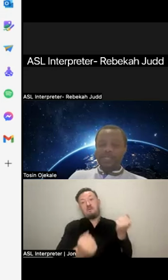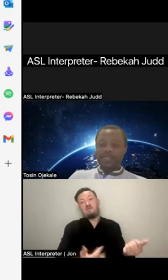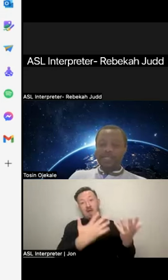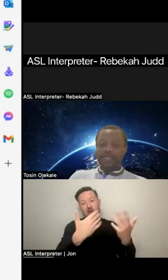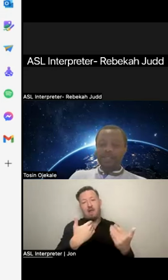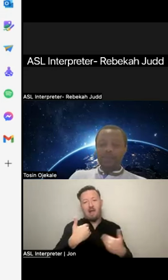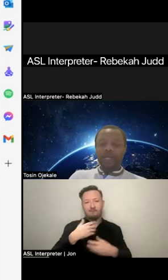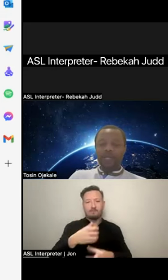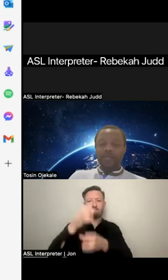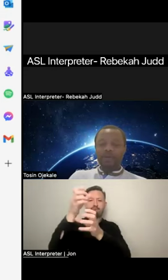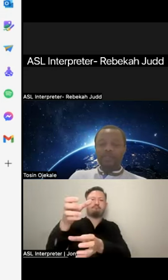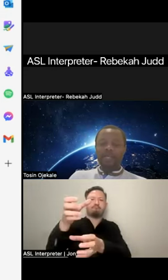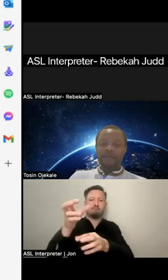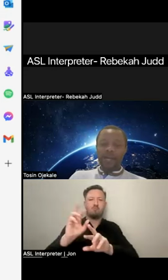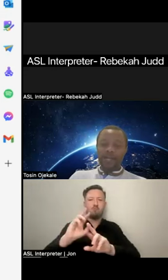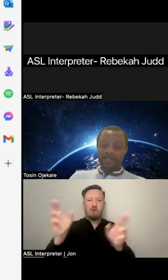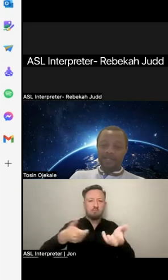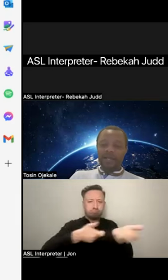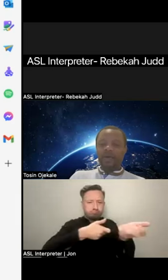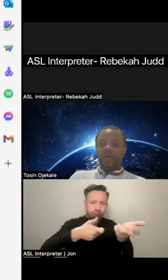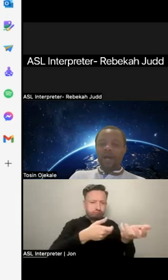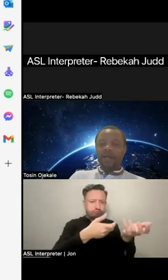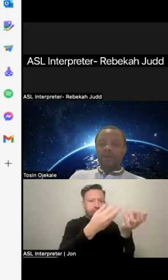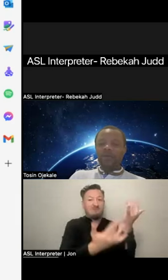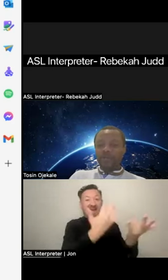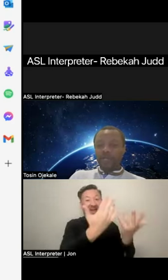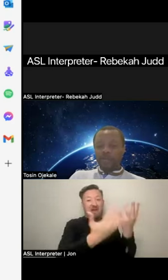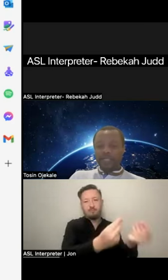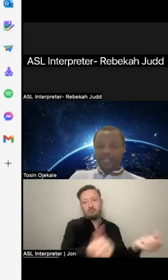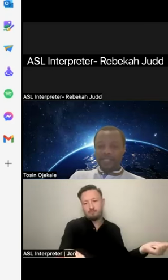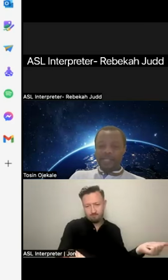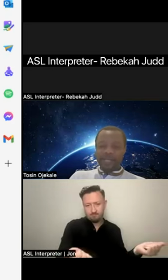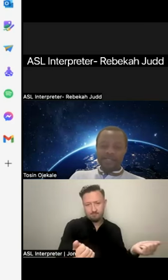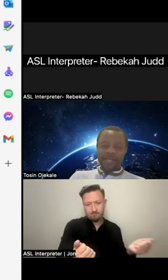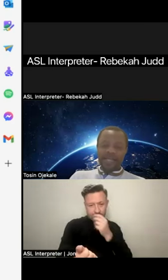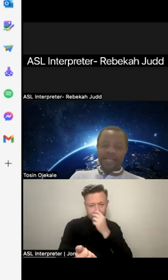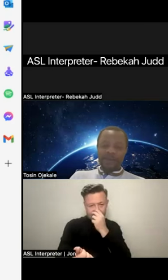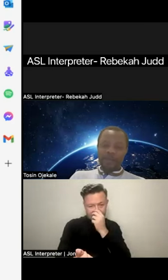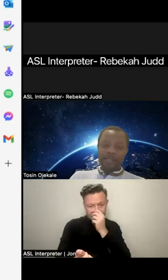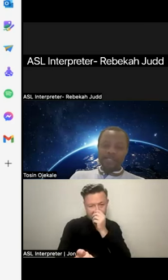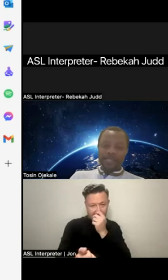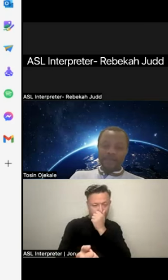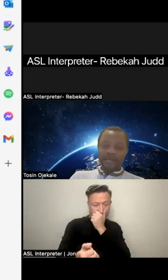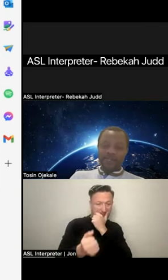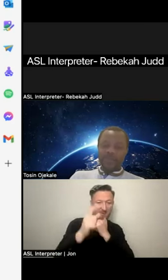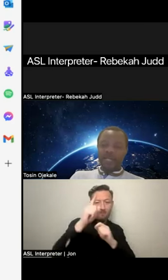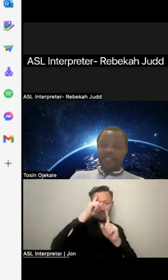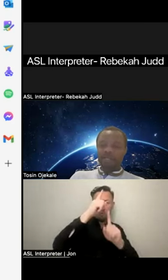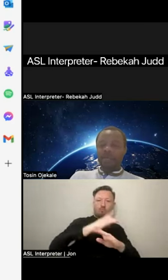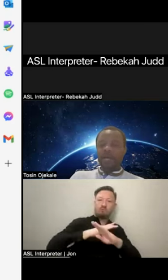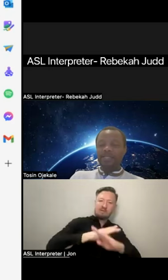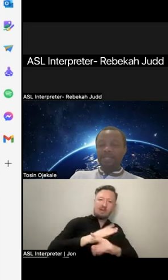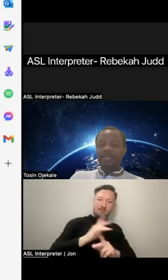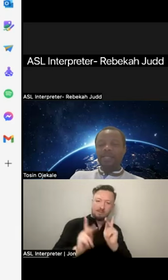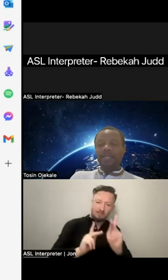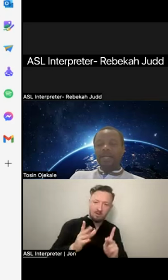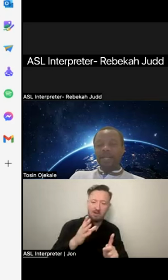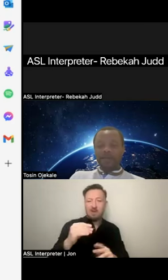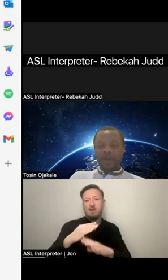data centers seek to quickly contain fires while also keeping technicians and equipment safe, as well as